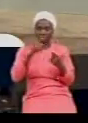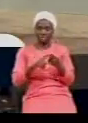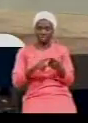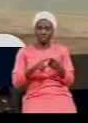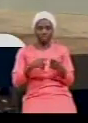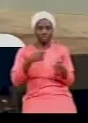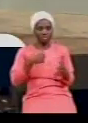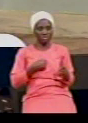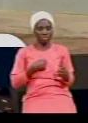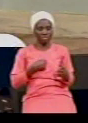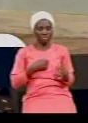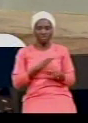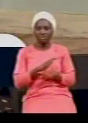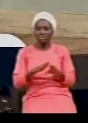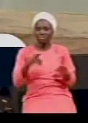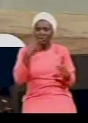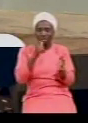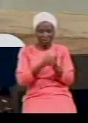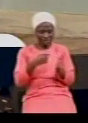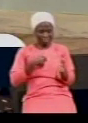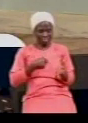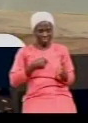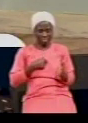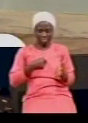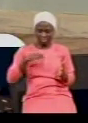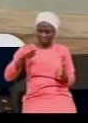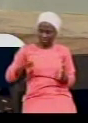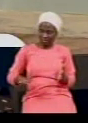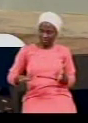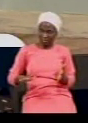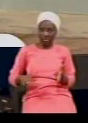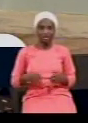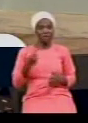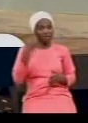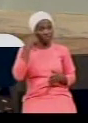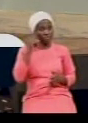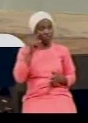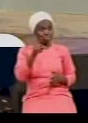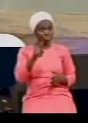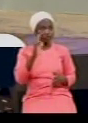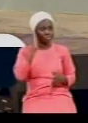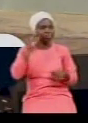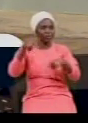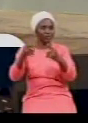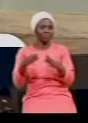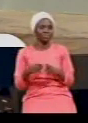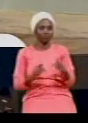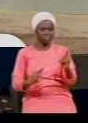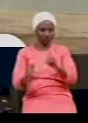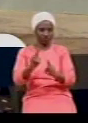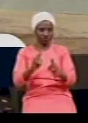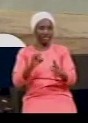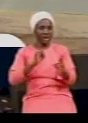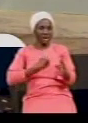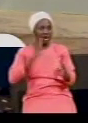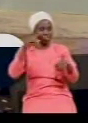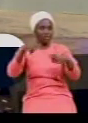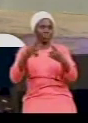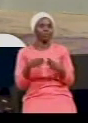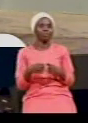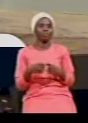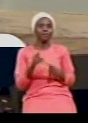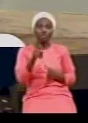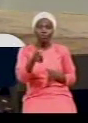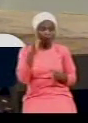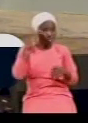say not, I am a child, for thou shalt go, I will go. Thou shalt go